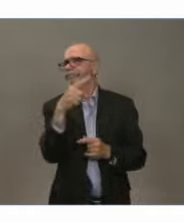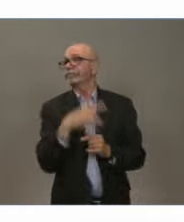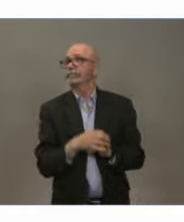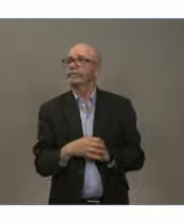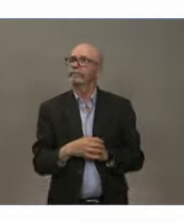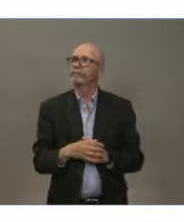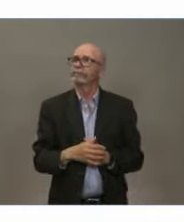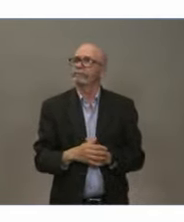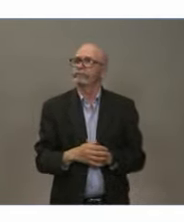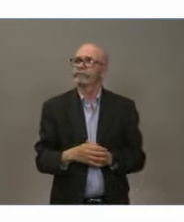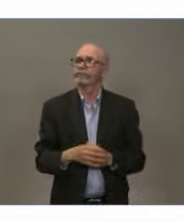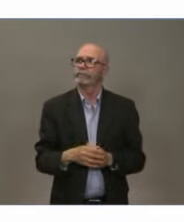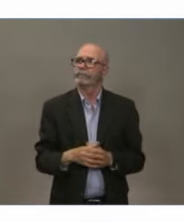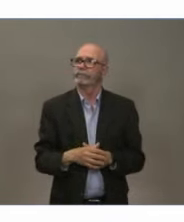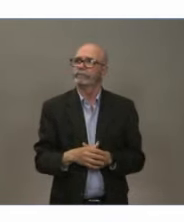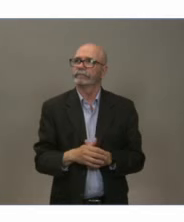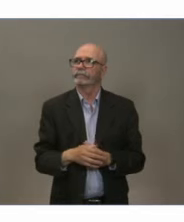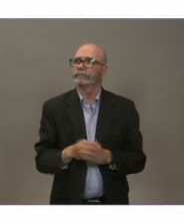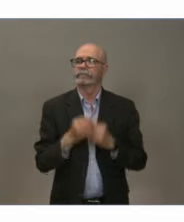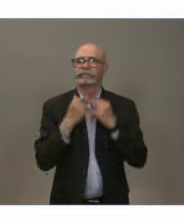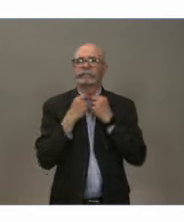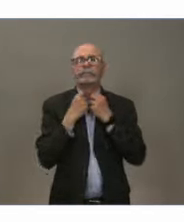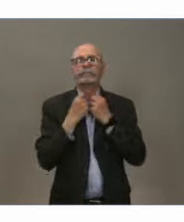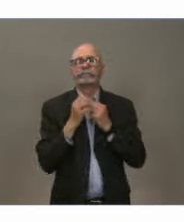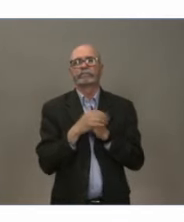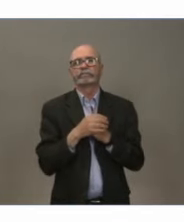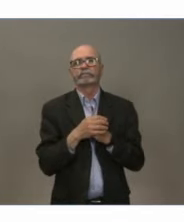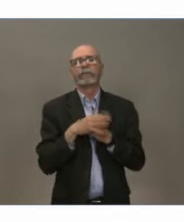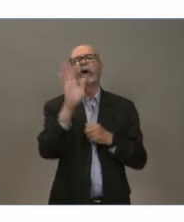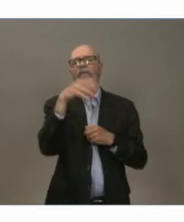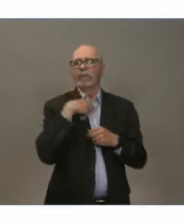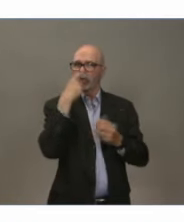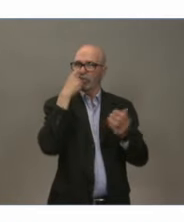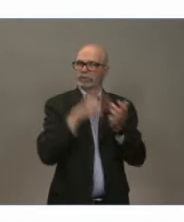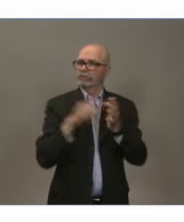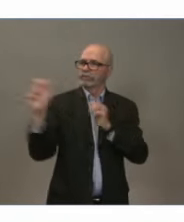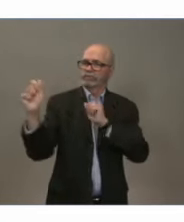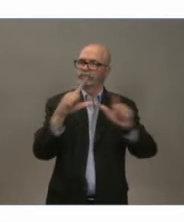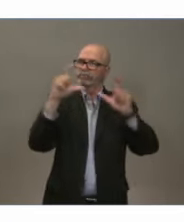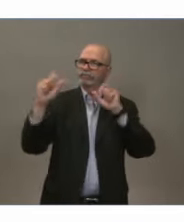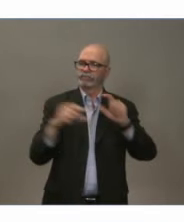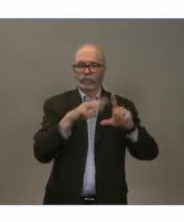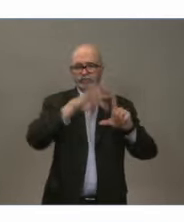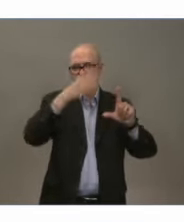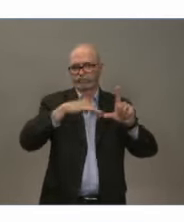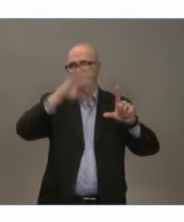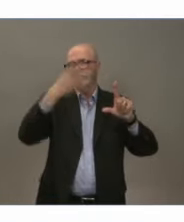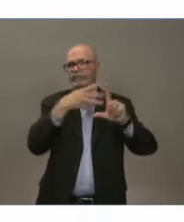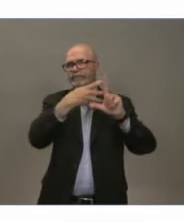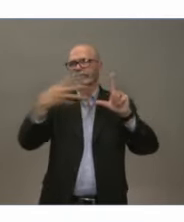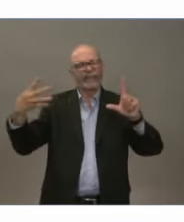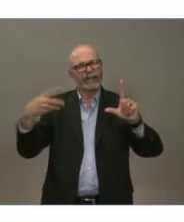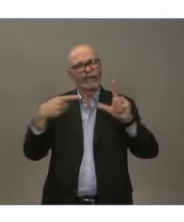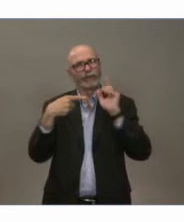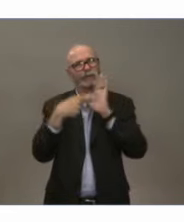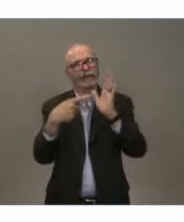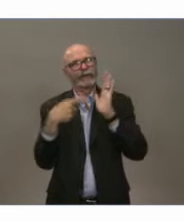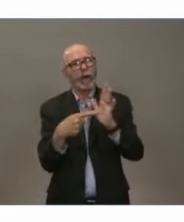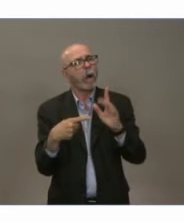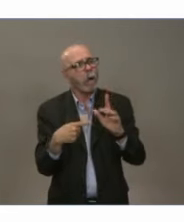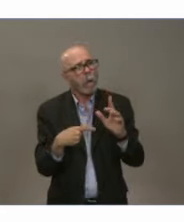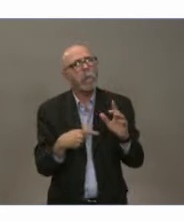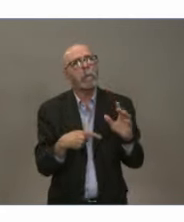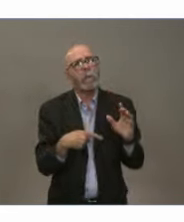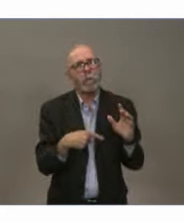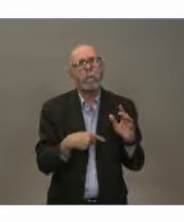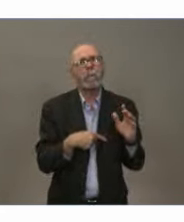Hello. I'm looking at your models, and I see that and looking at our past hospitalization rate, it